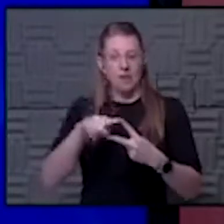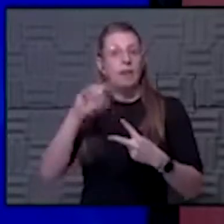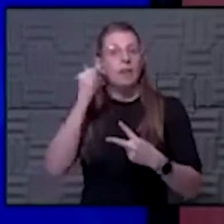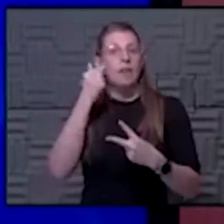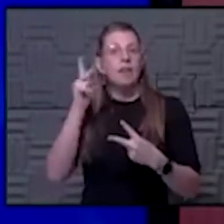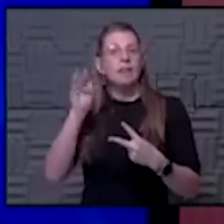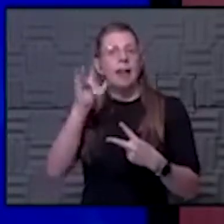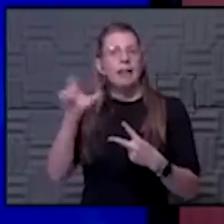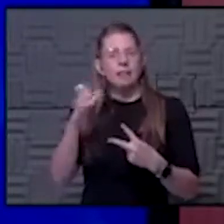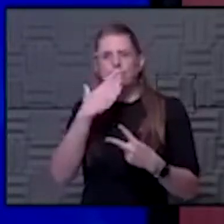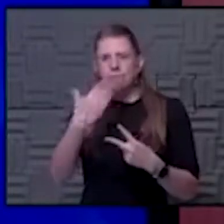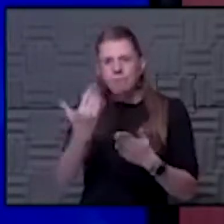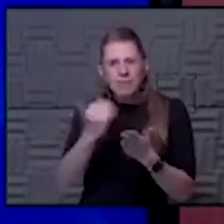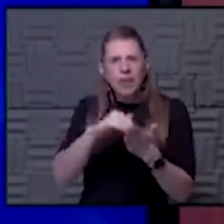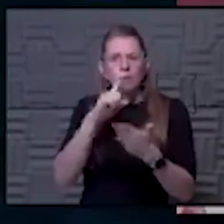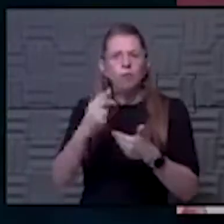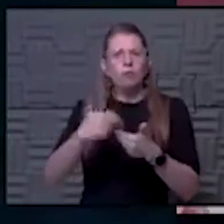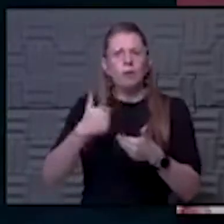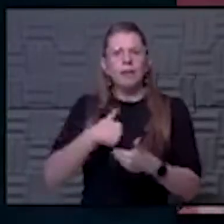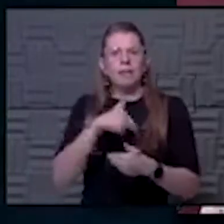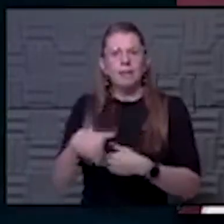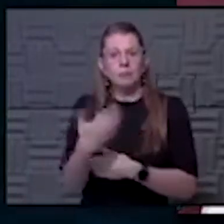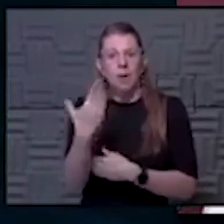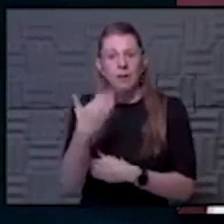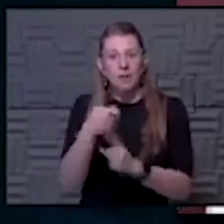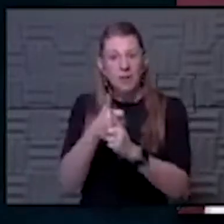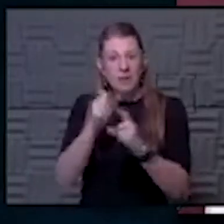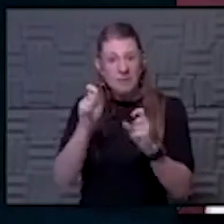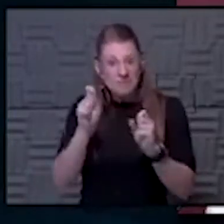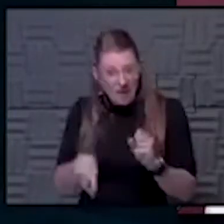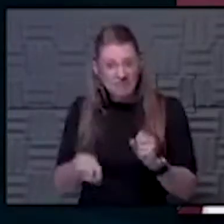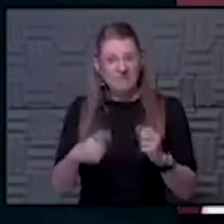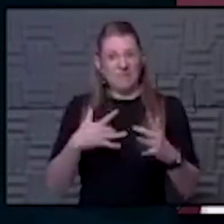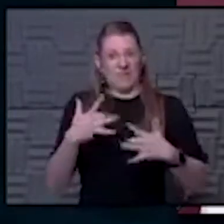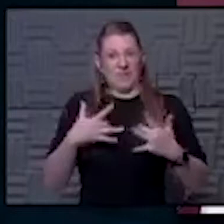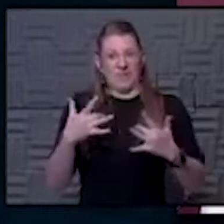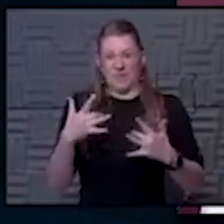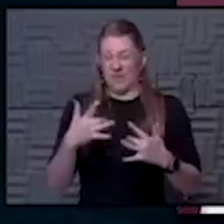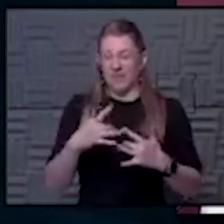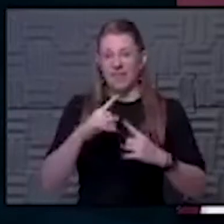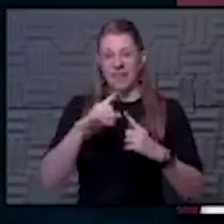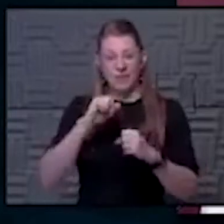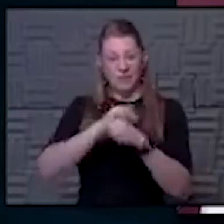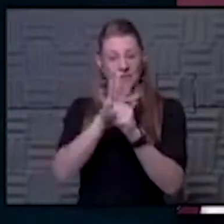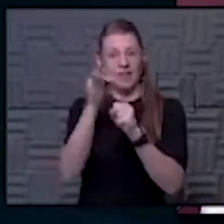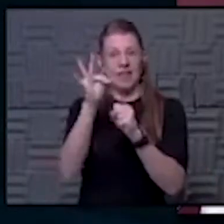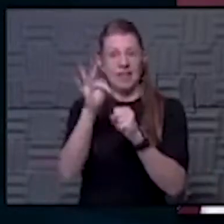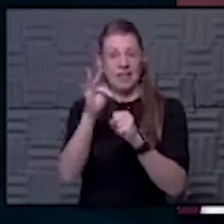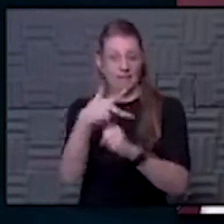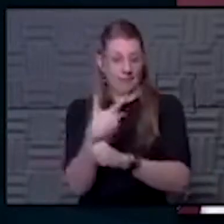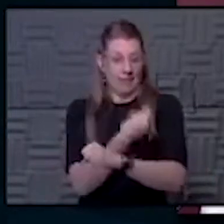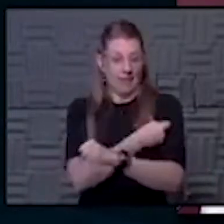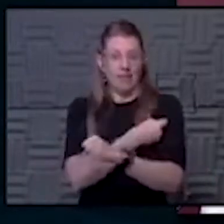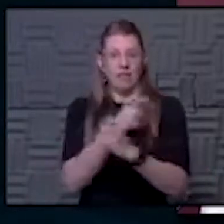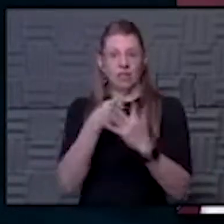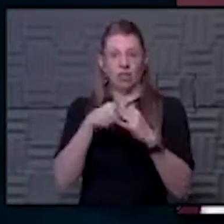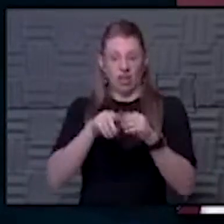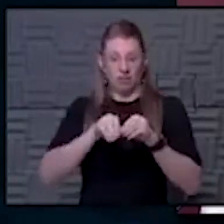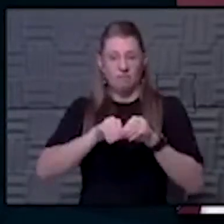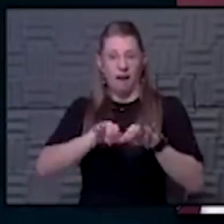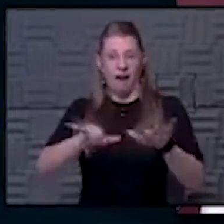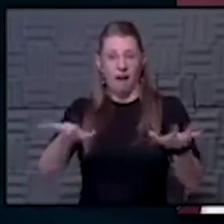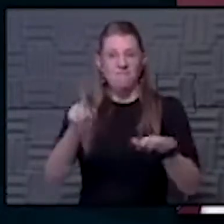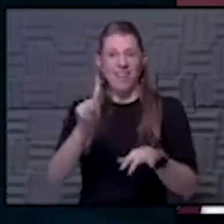with you. Thank you again for being with us this morning. You must be excited as the COVID-19 vaccine is starting to roll out